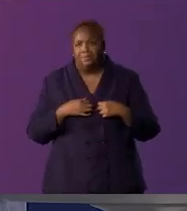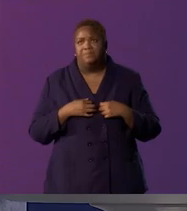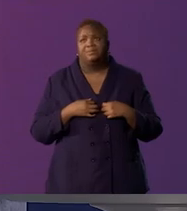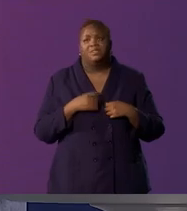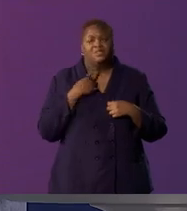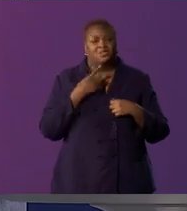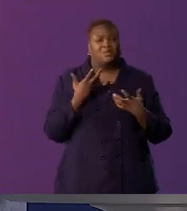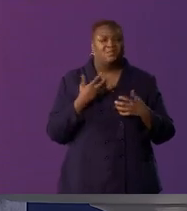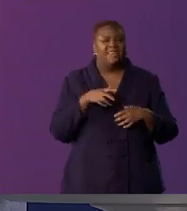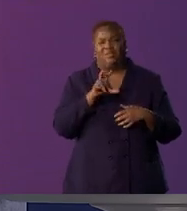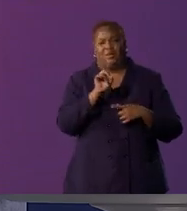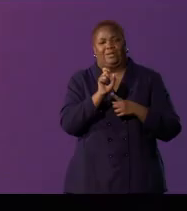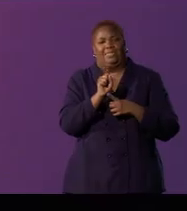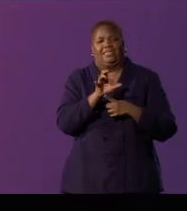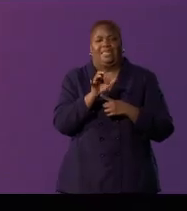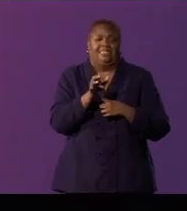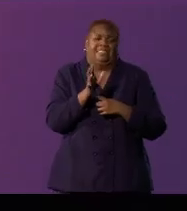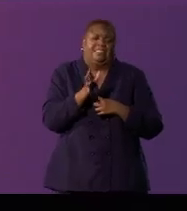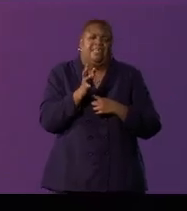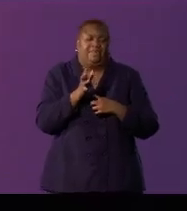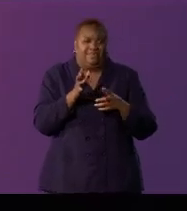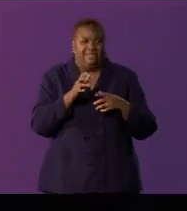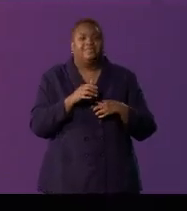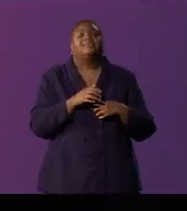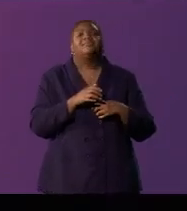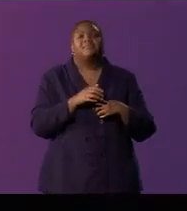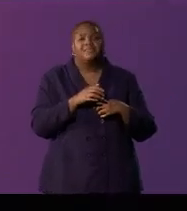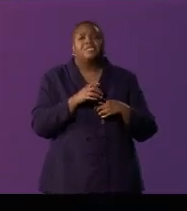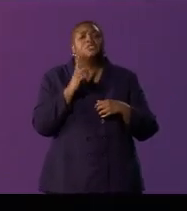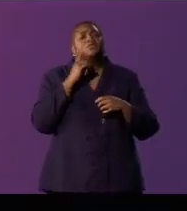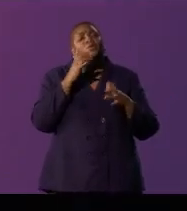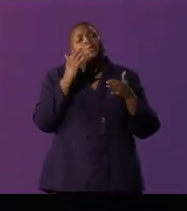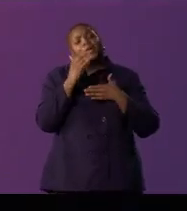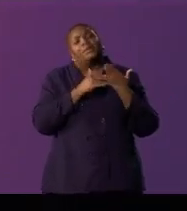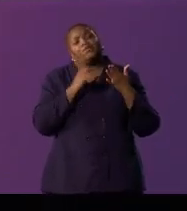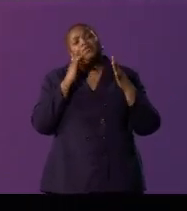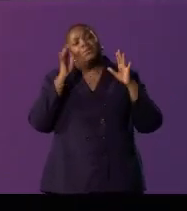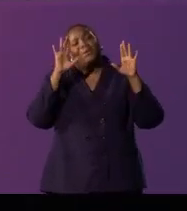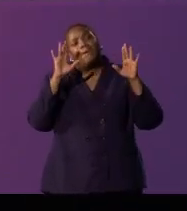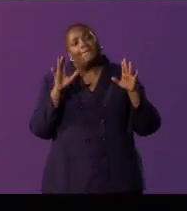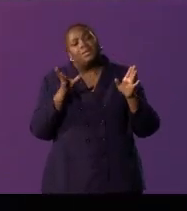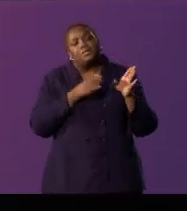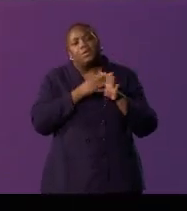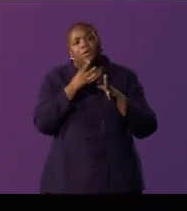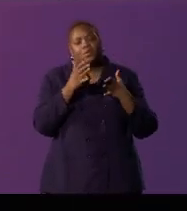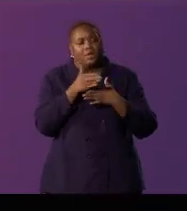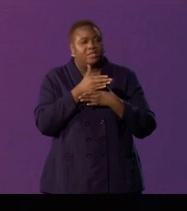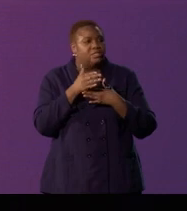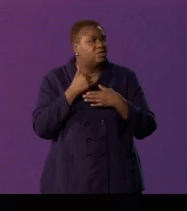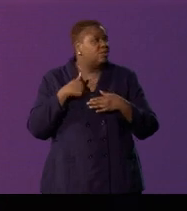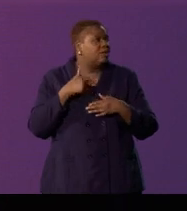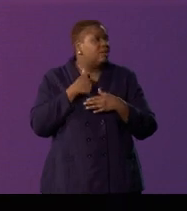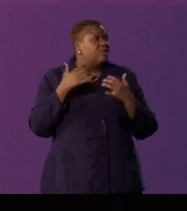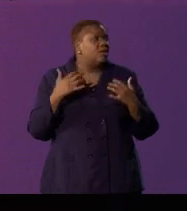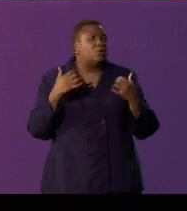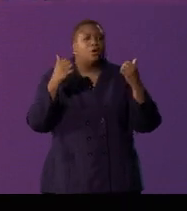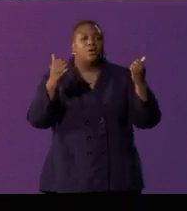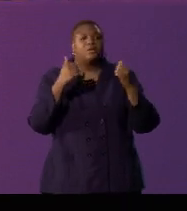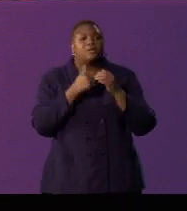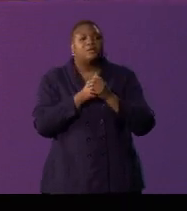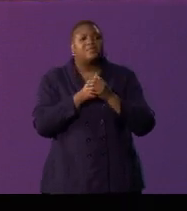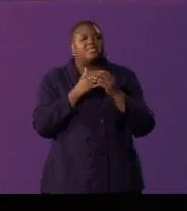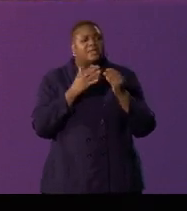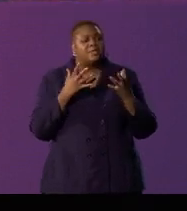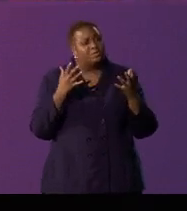that remains, what lessons from your amazing career would you want to share with our audience for leaders